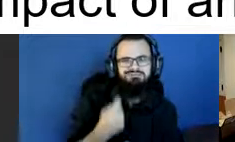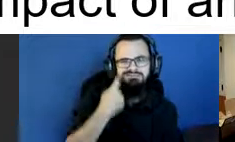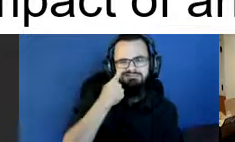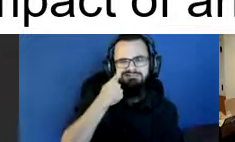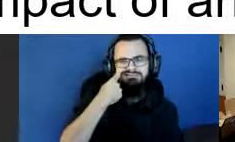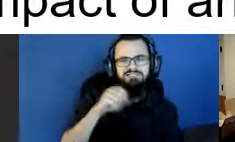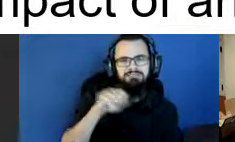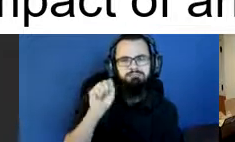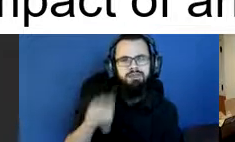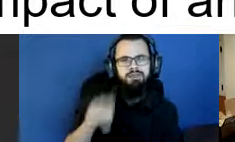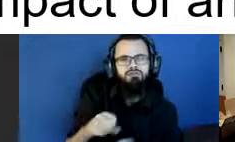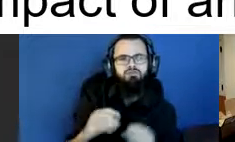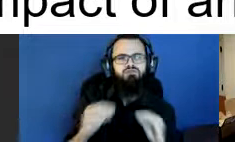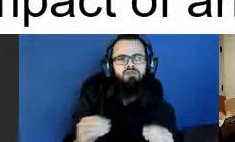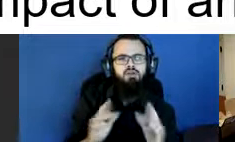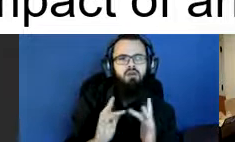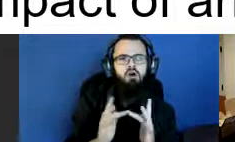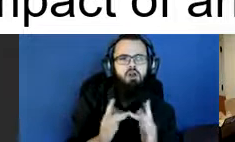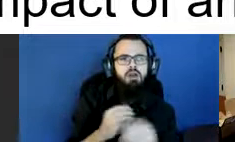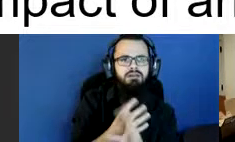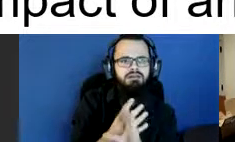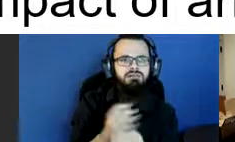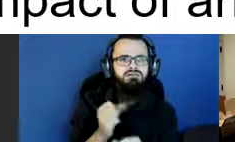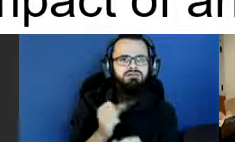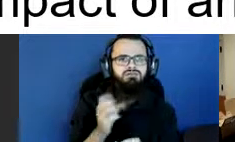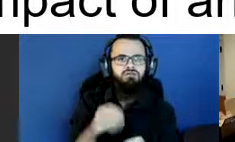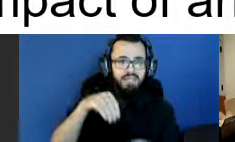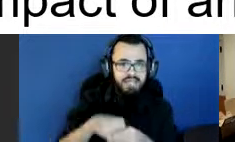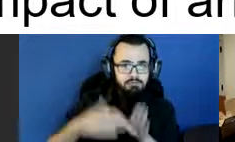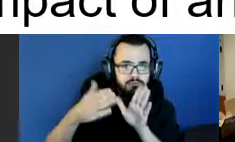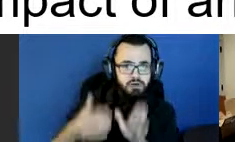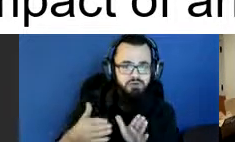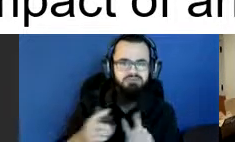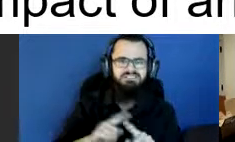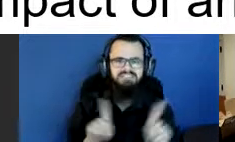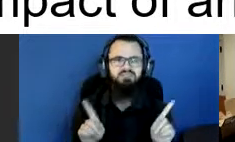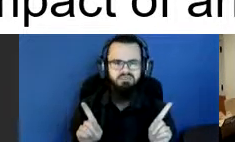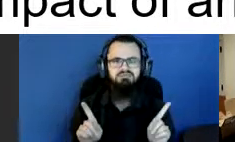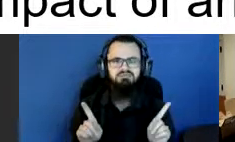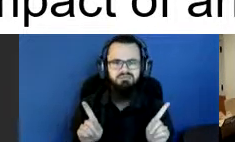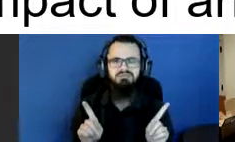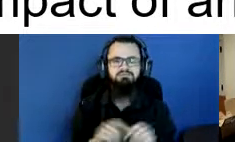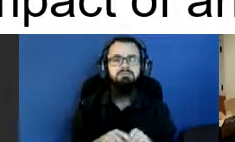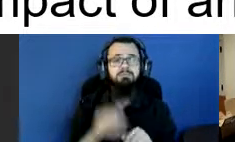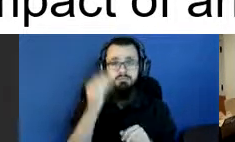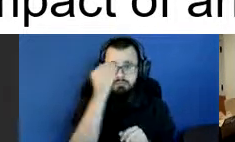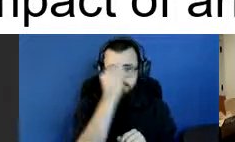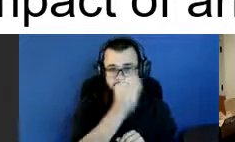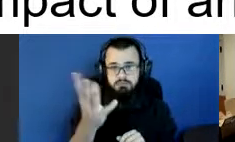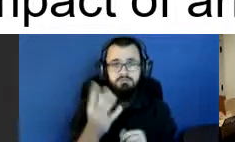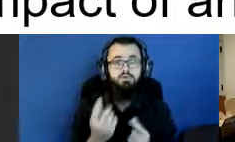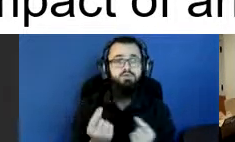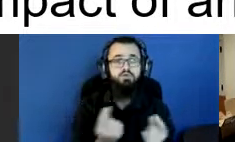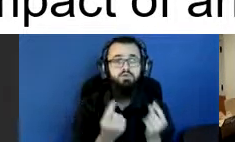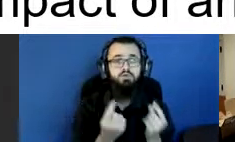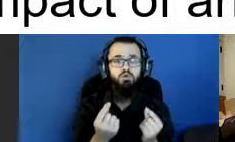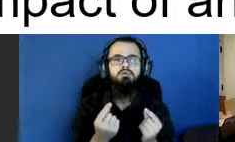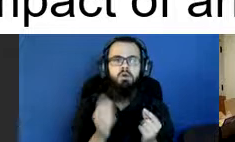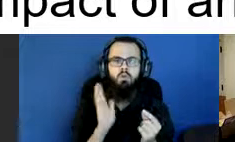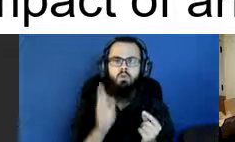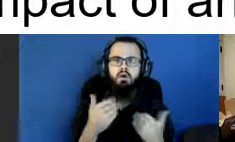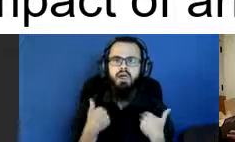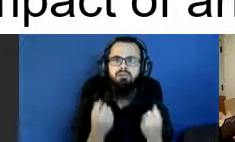that. I want to make it really clear that we're using a multi-layered approach to prevention. If